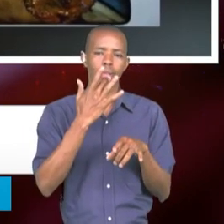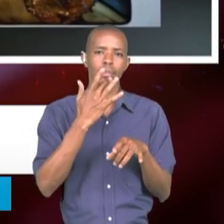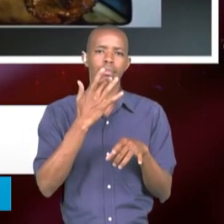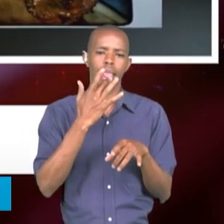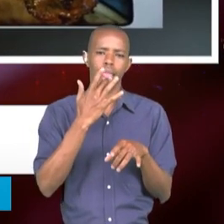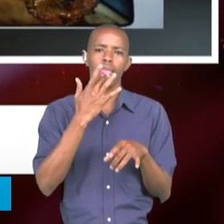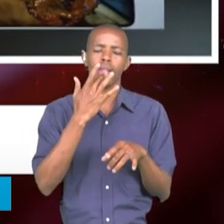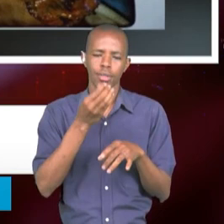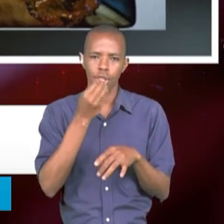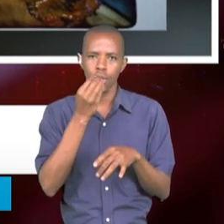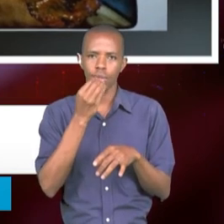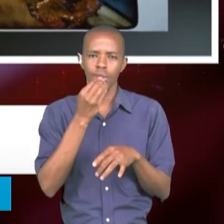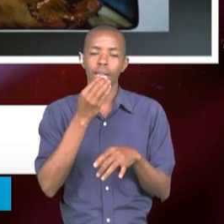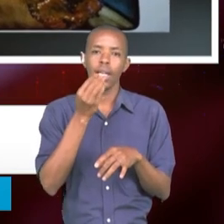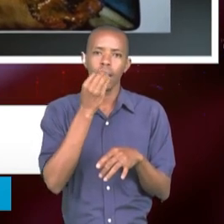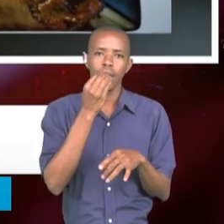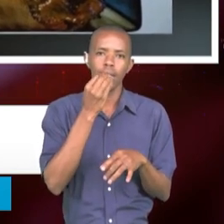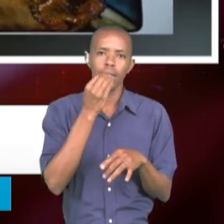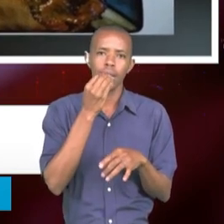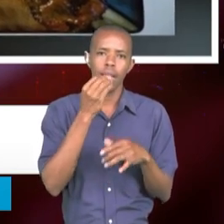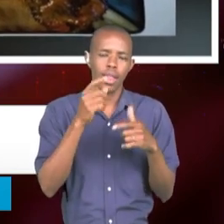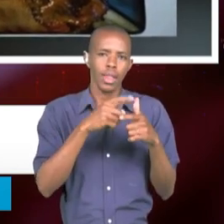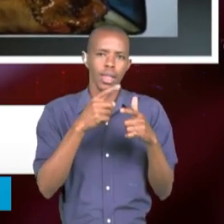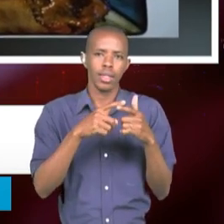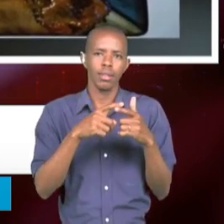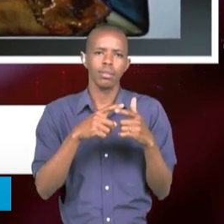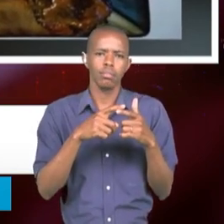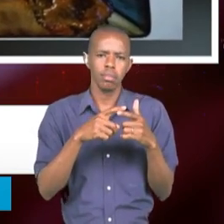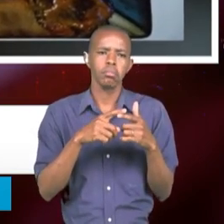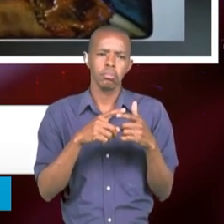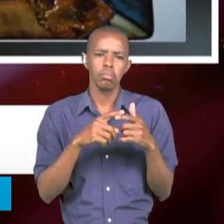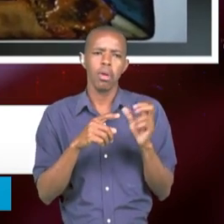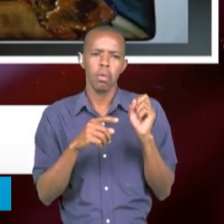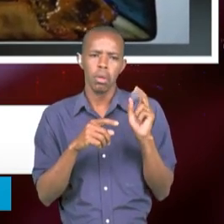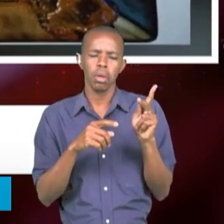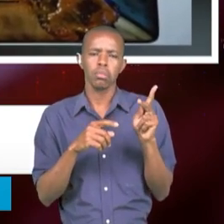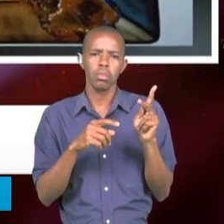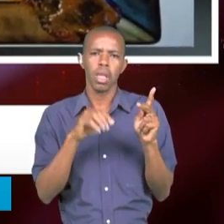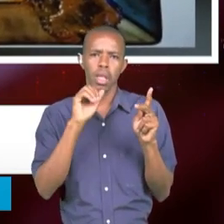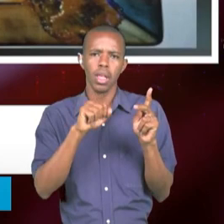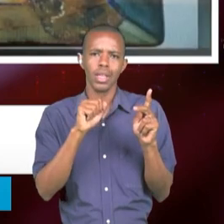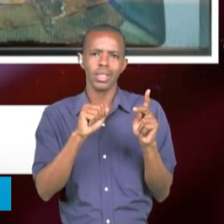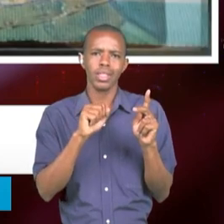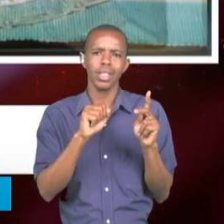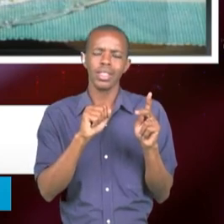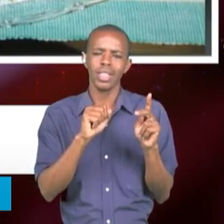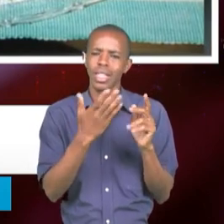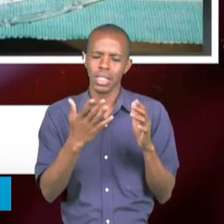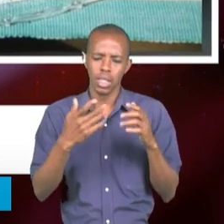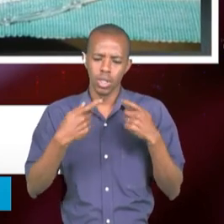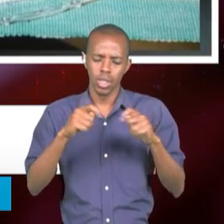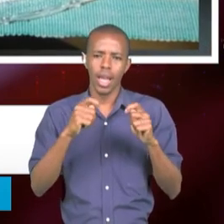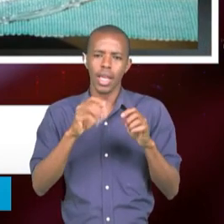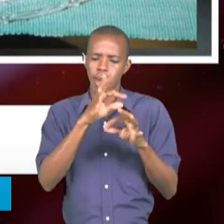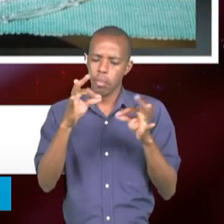to test your food, alikula, liona reaction yake, niko like, okay, wow. That wow. was okay. me. Okay. Na nile vitu tu nabahatisha. In fact, hata hiyo